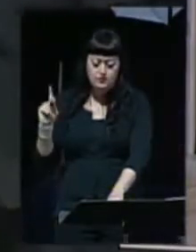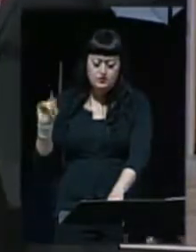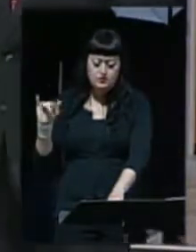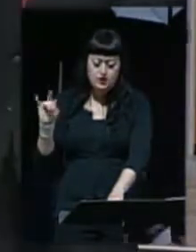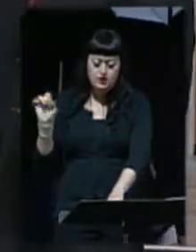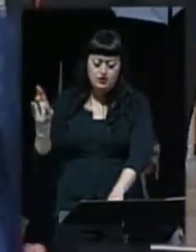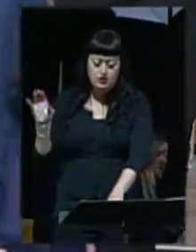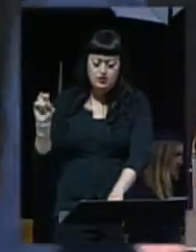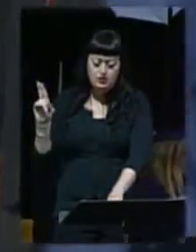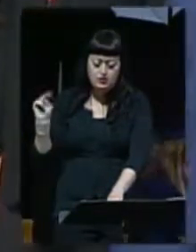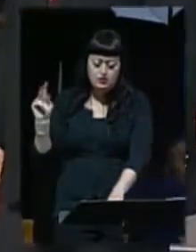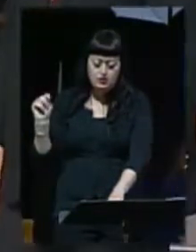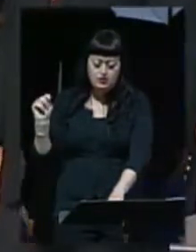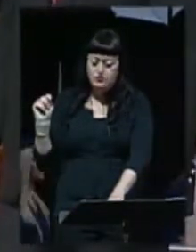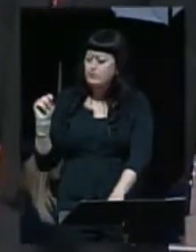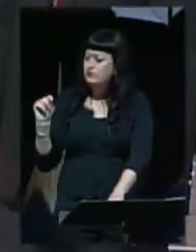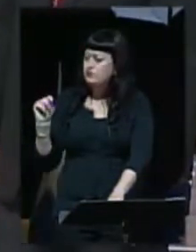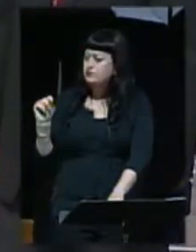Skylar Current.